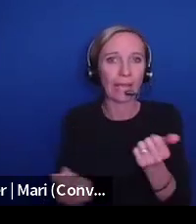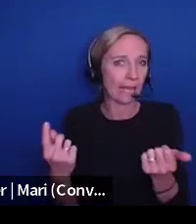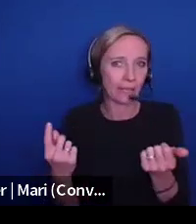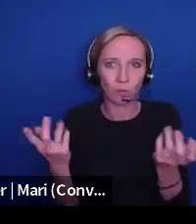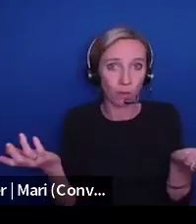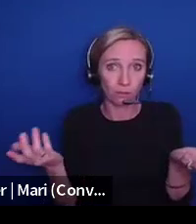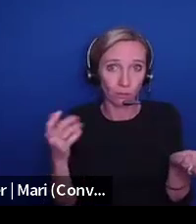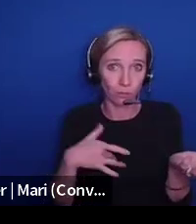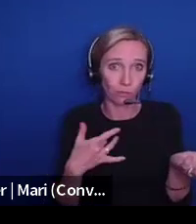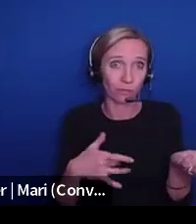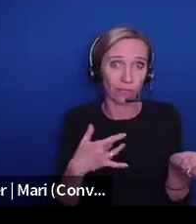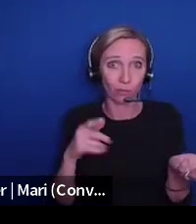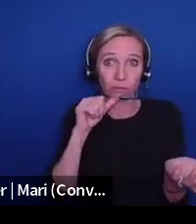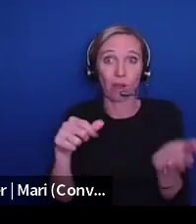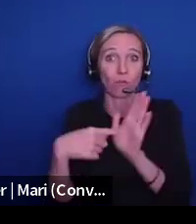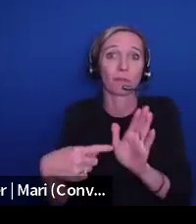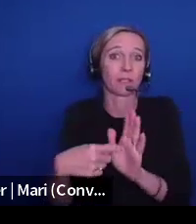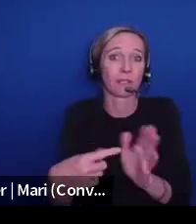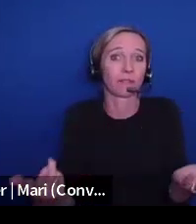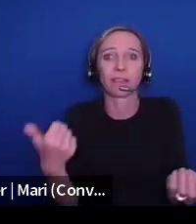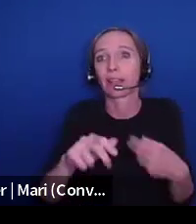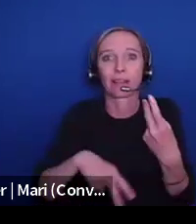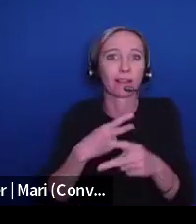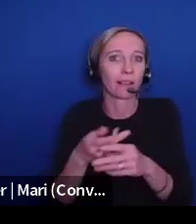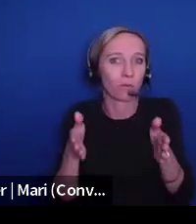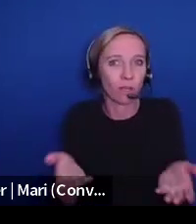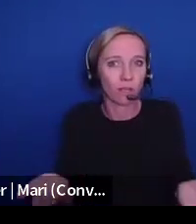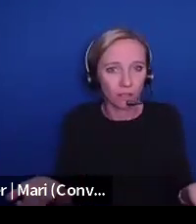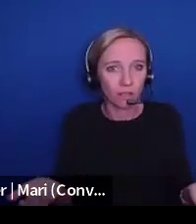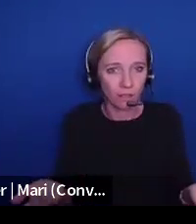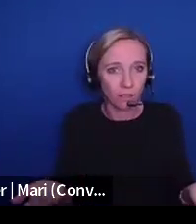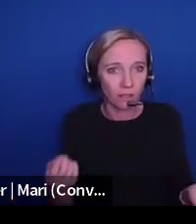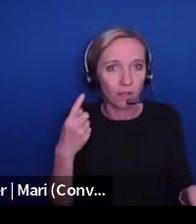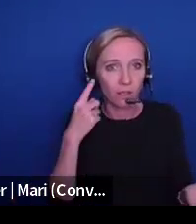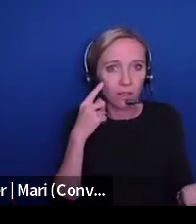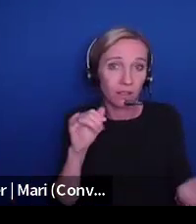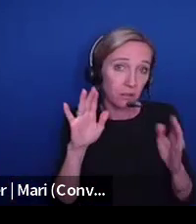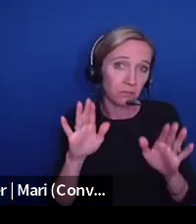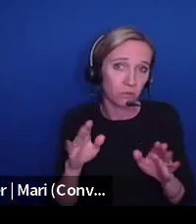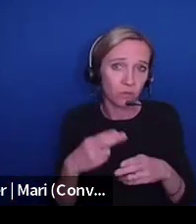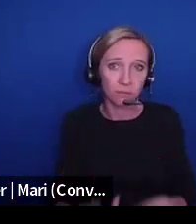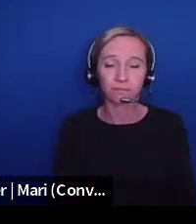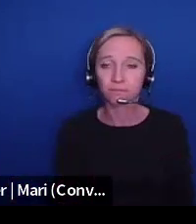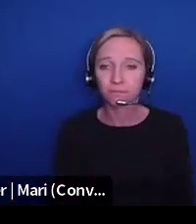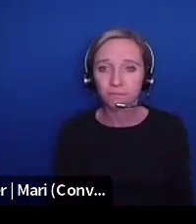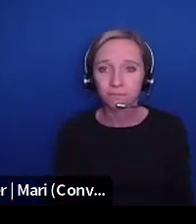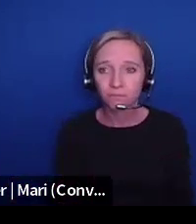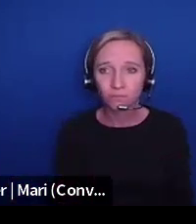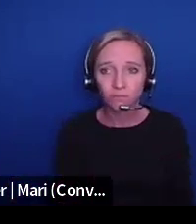feels unrepresented in any shape or form. I think that would be a great name.